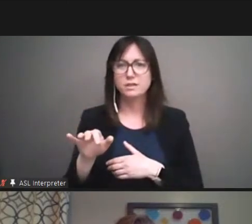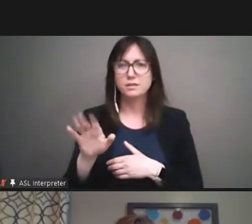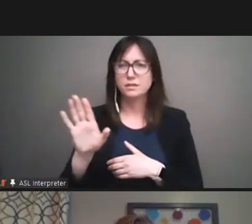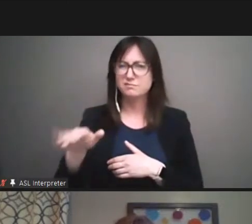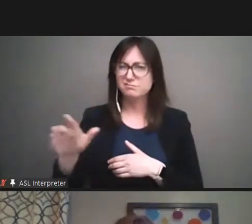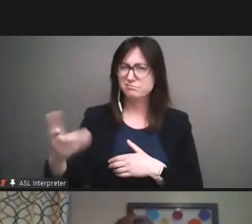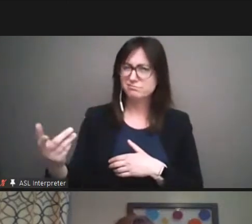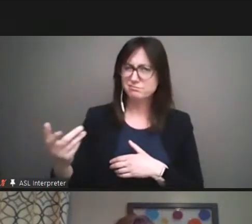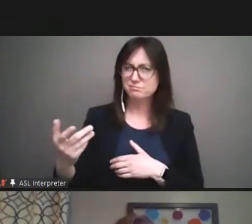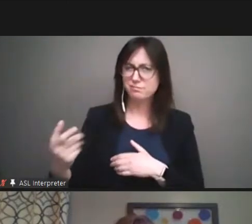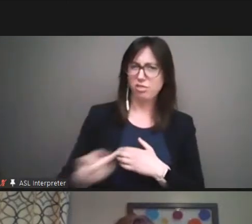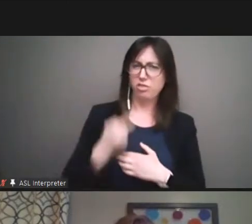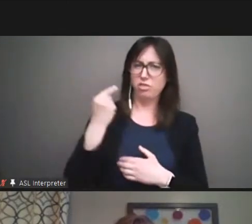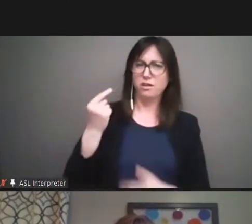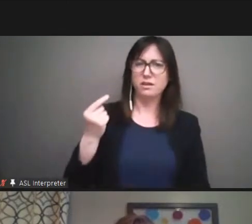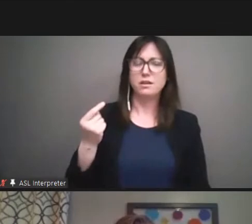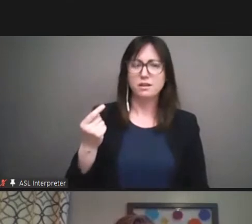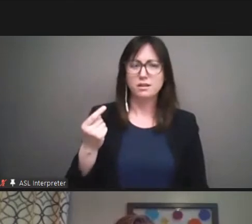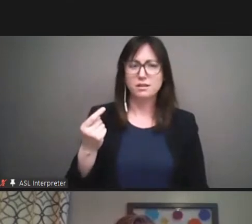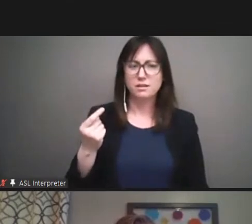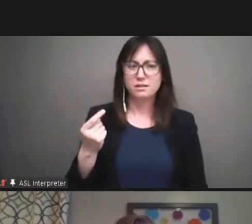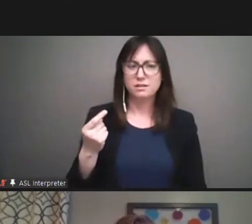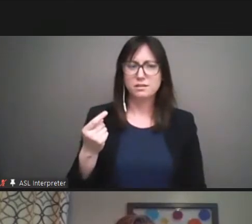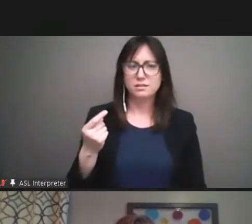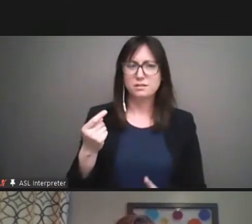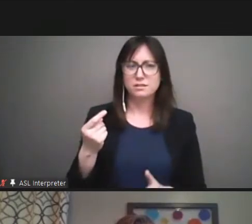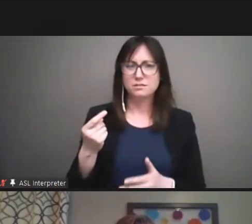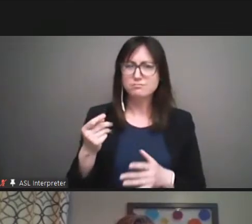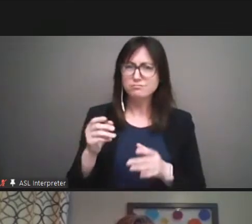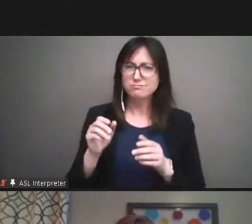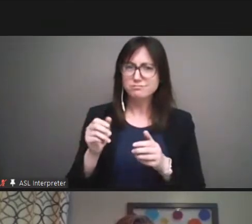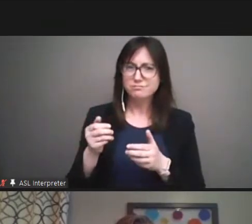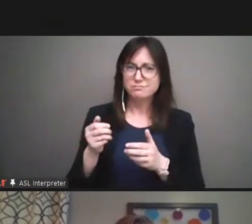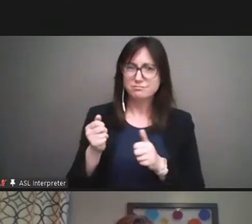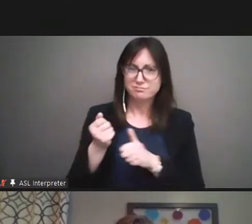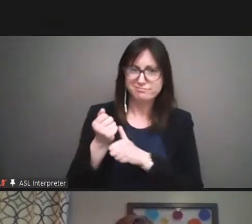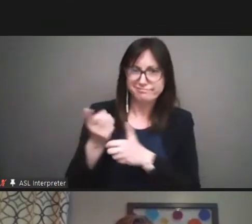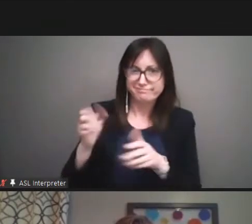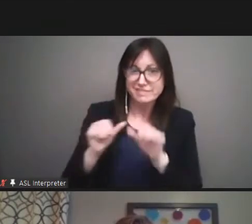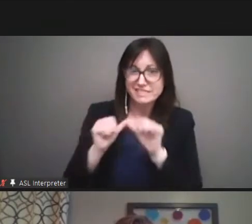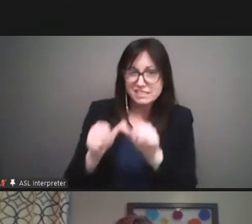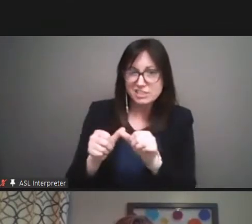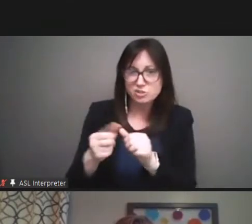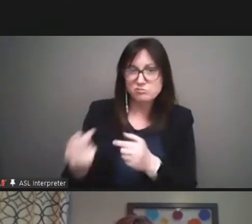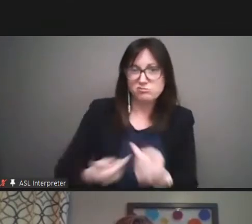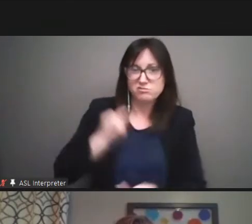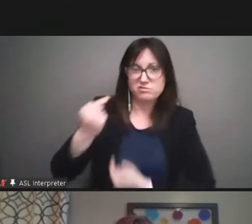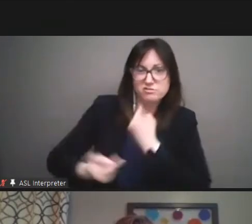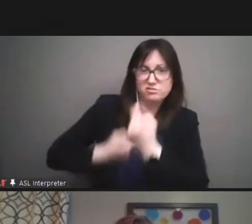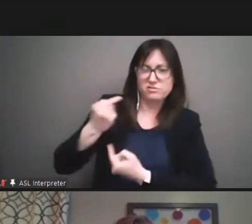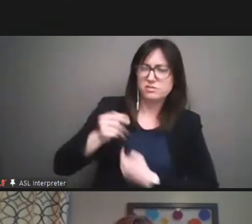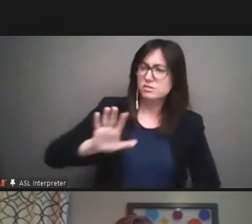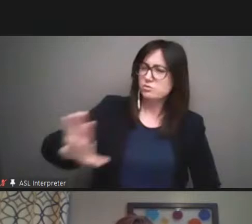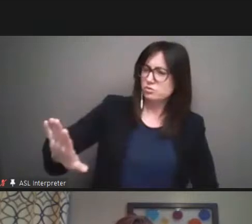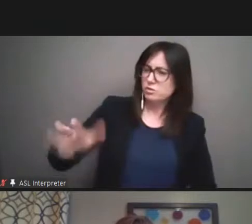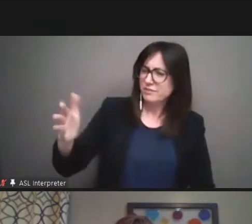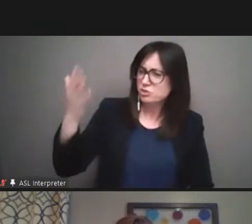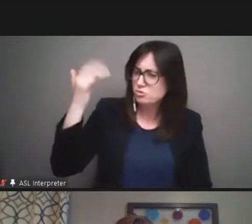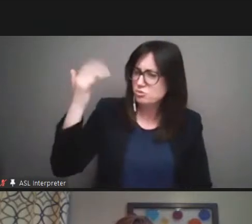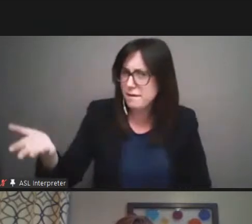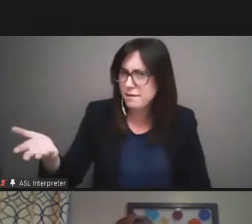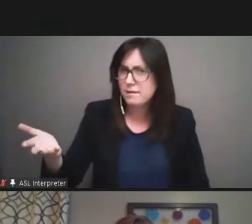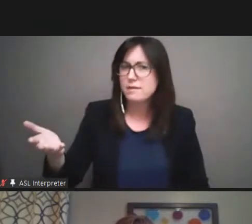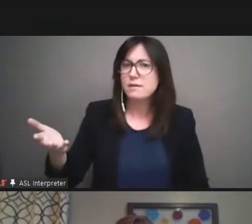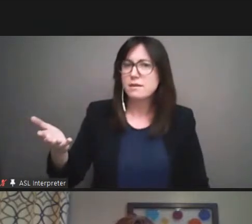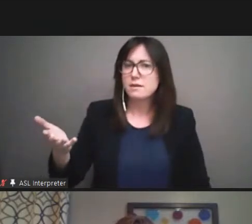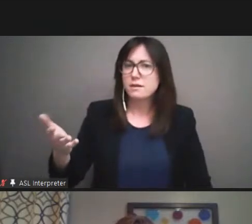that are kind of encouraging that crappy behavior of the past to continue, we can all do that together. Then we all trust each